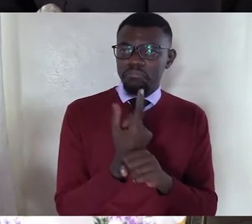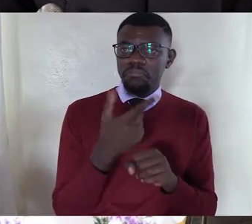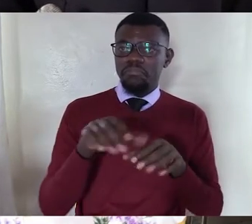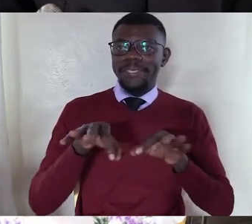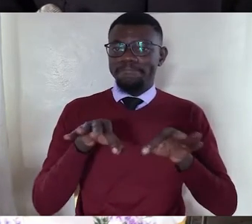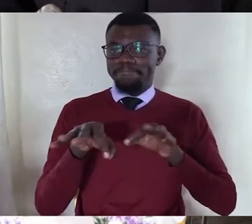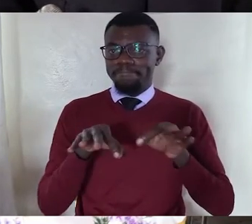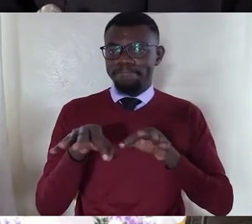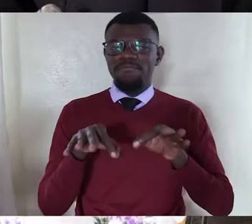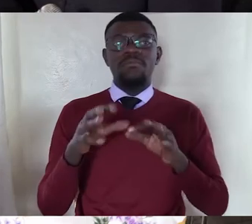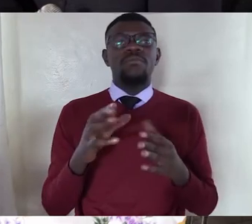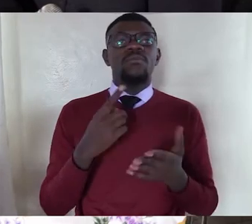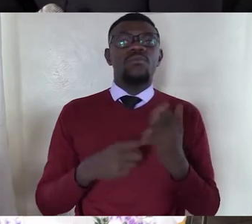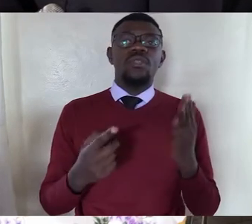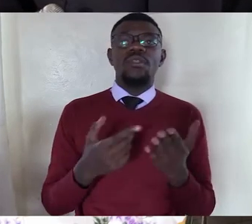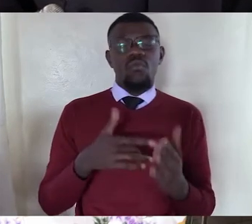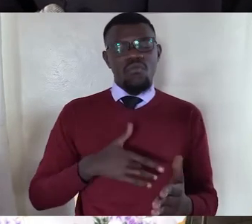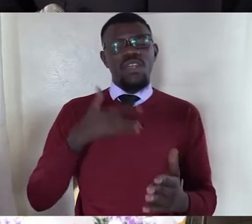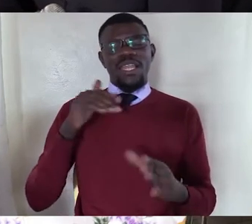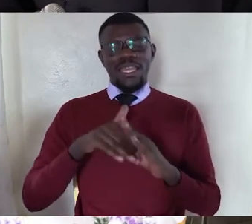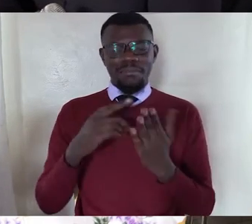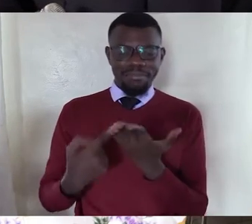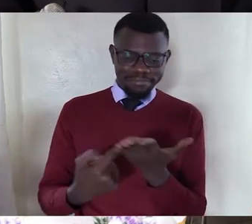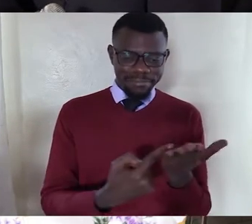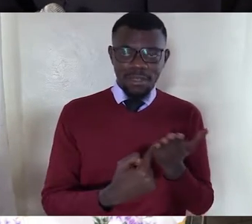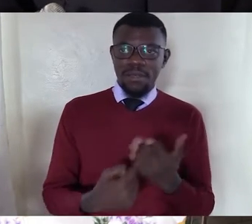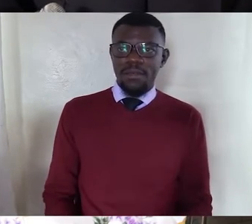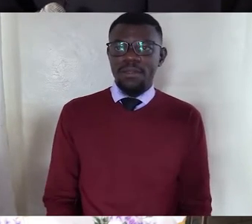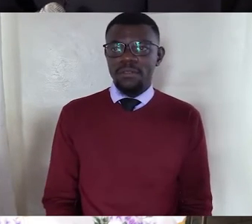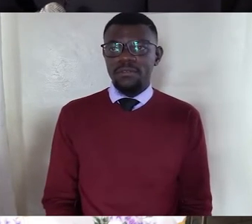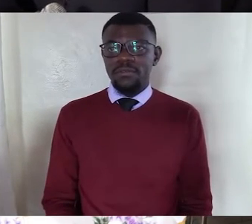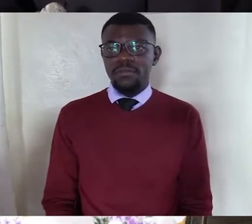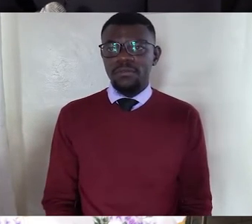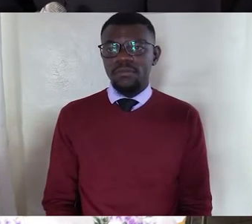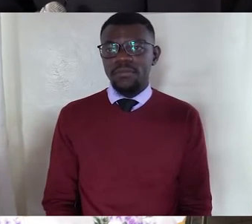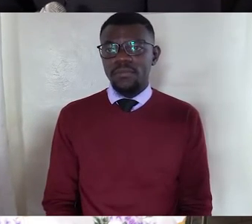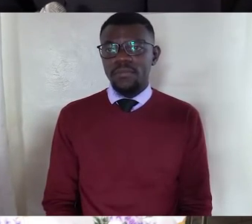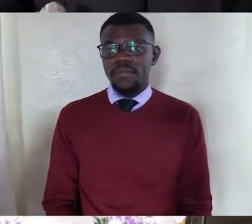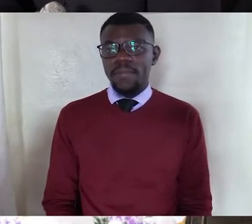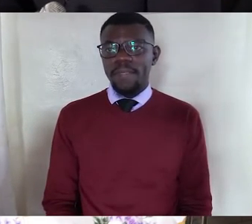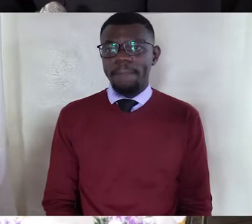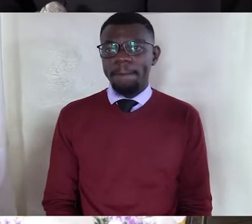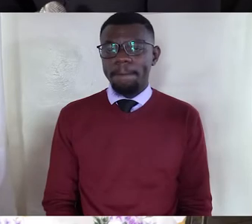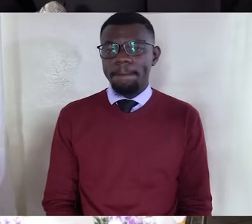as an office, we are glad to be part of this event today.